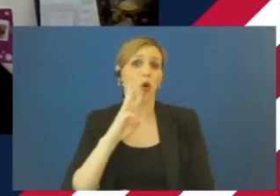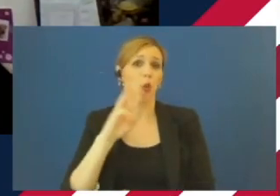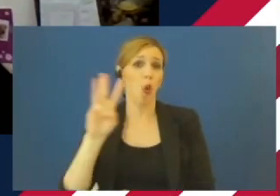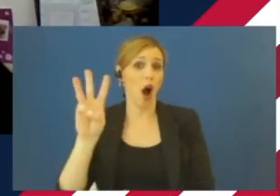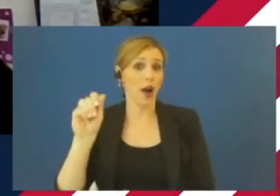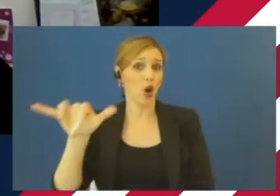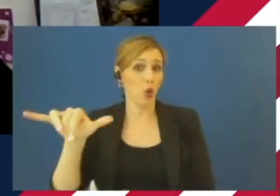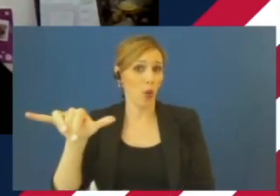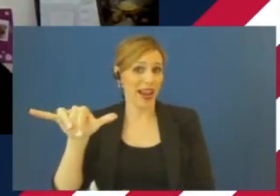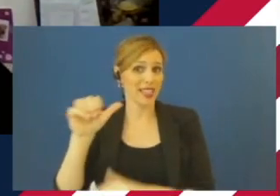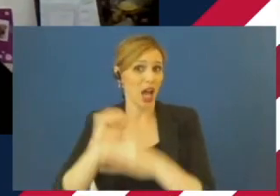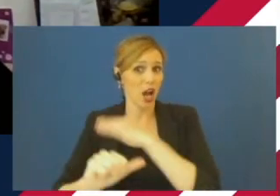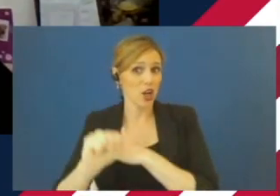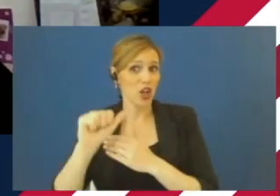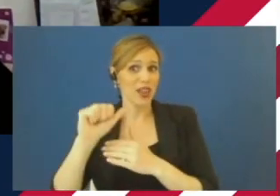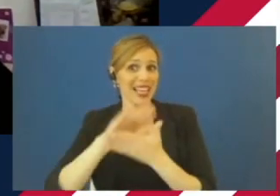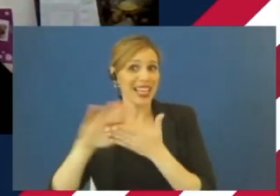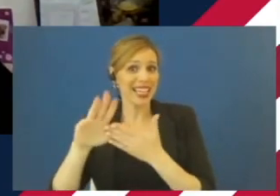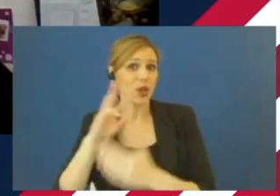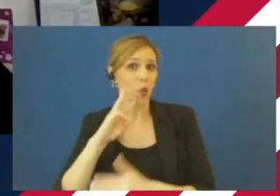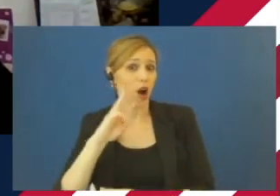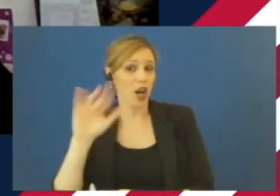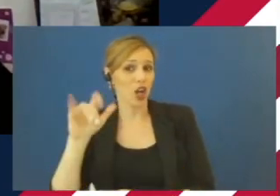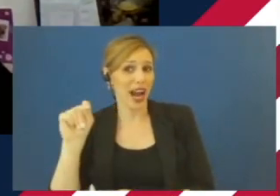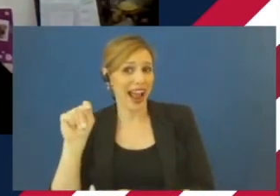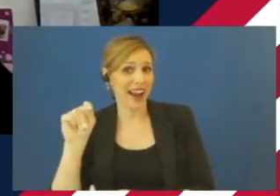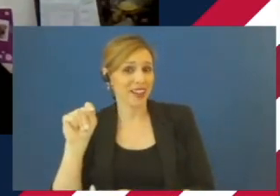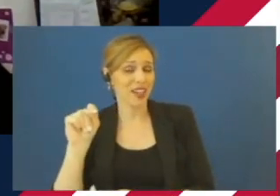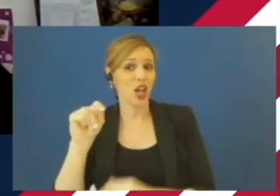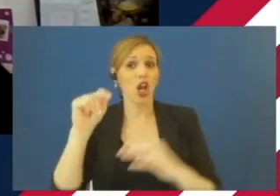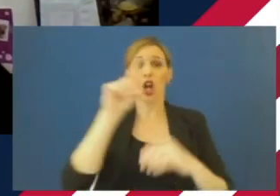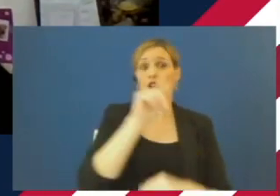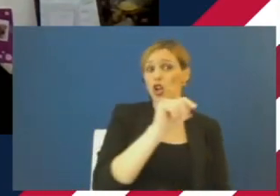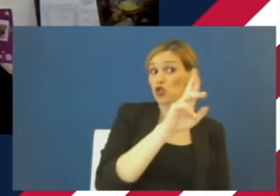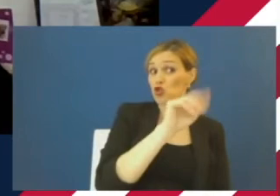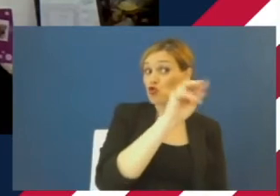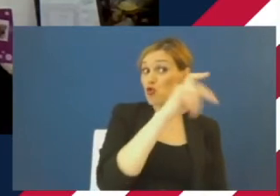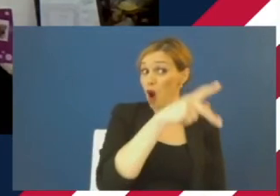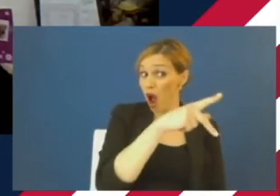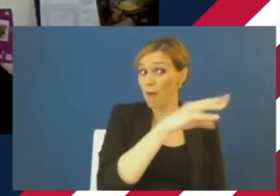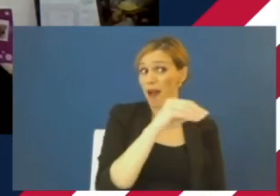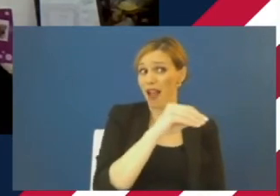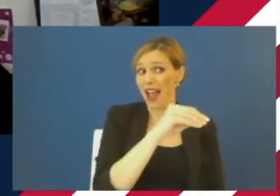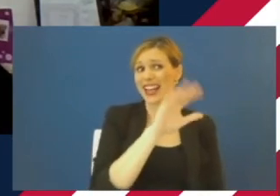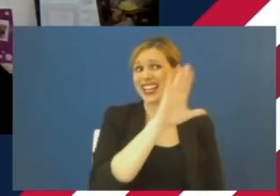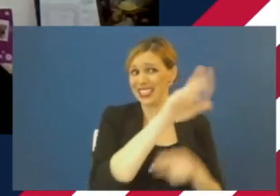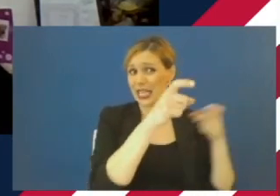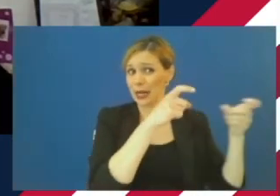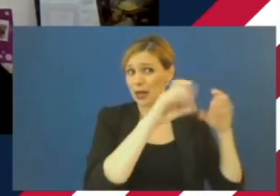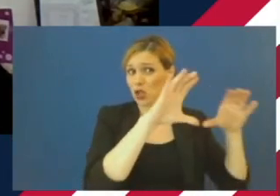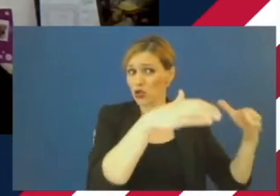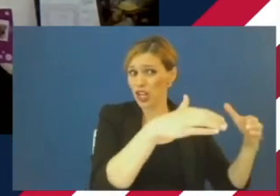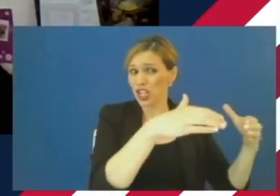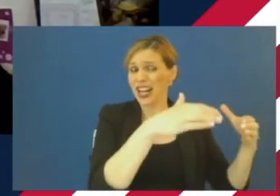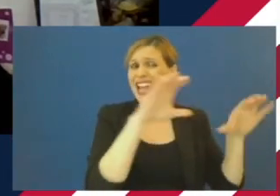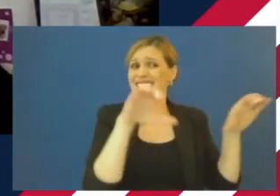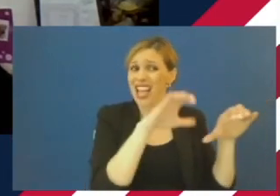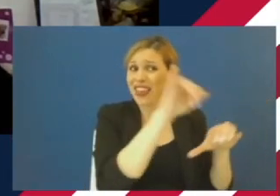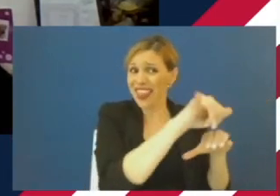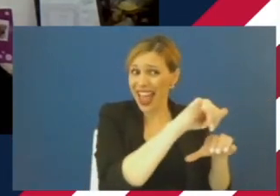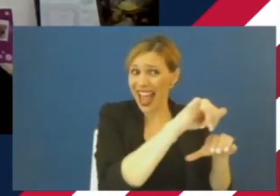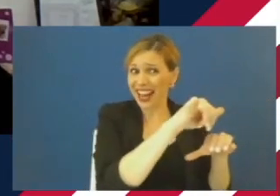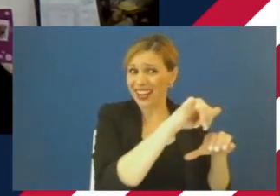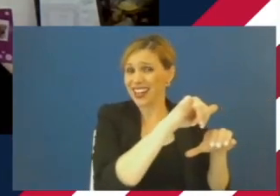Water Act. Trump's EPA has done this and so much more, even under the cover of a global pandemic wreaking havoc across